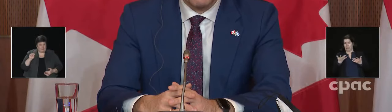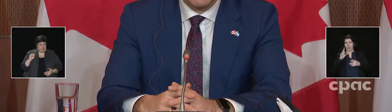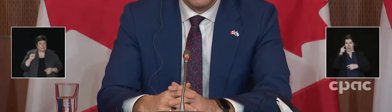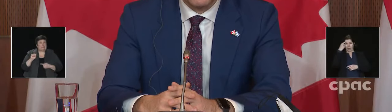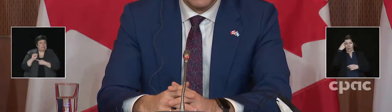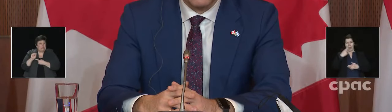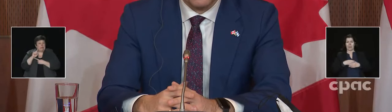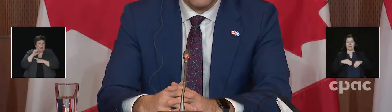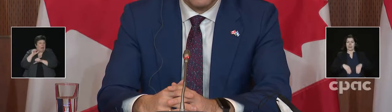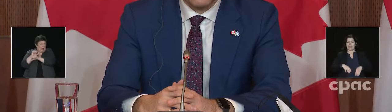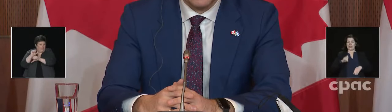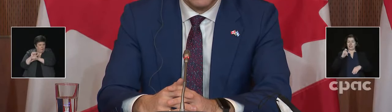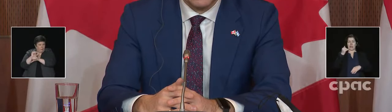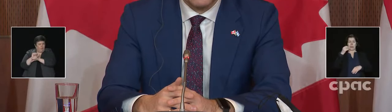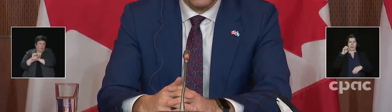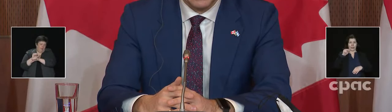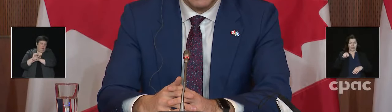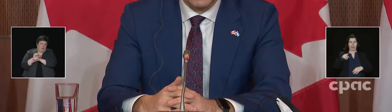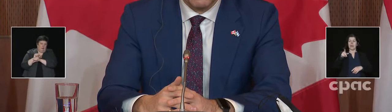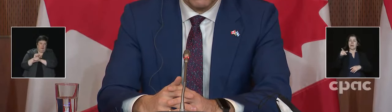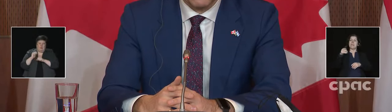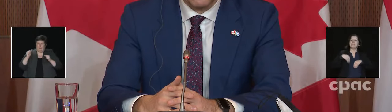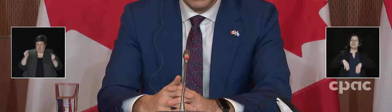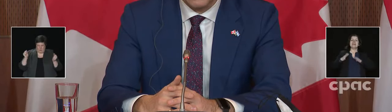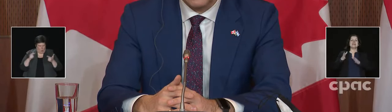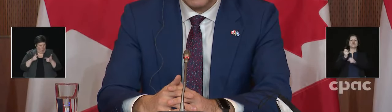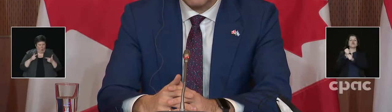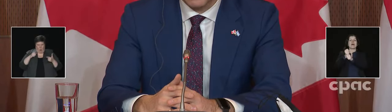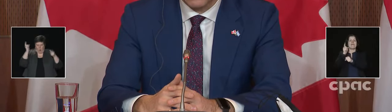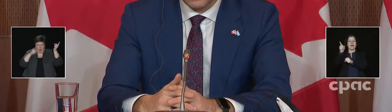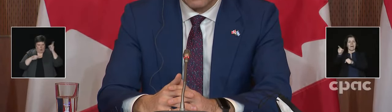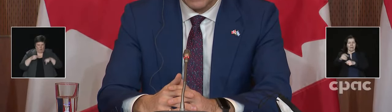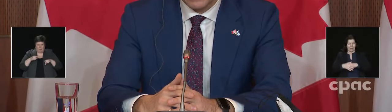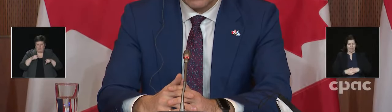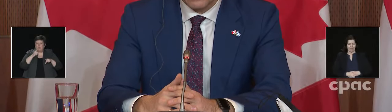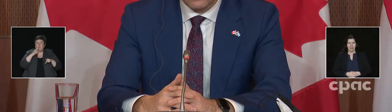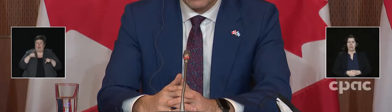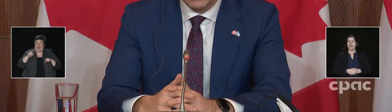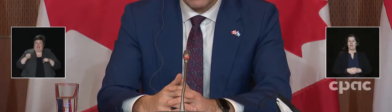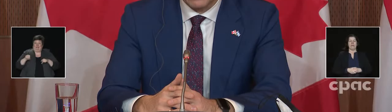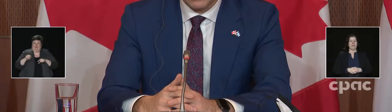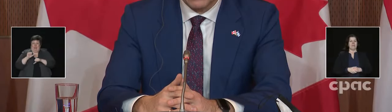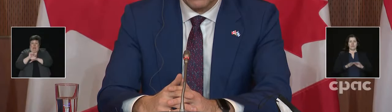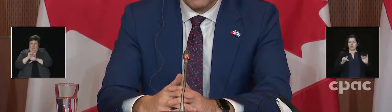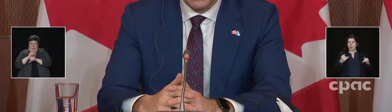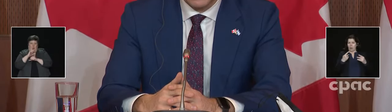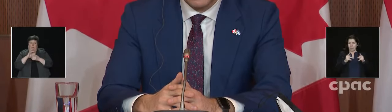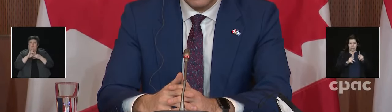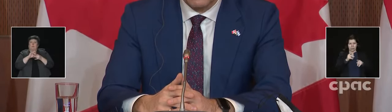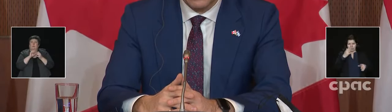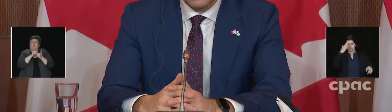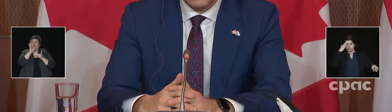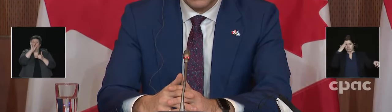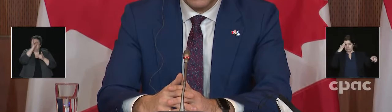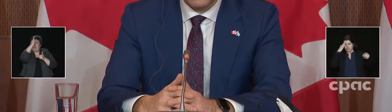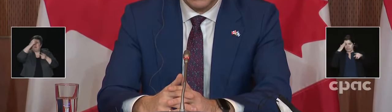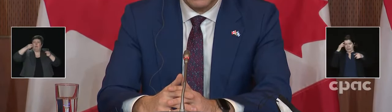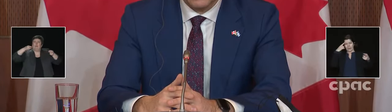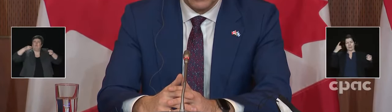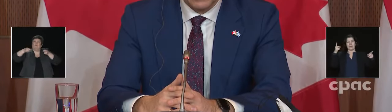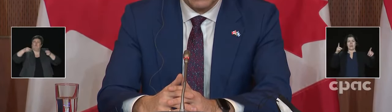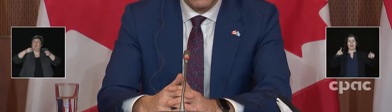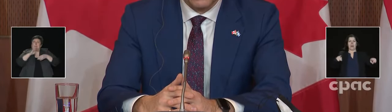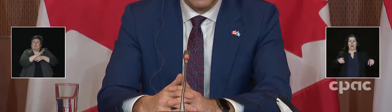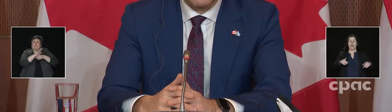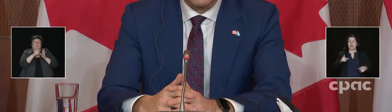the labor minister, therefore with a direct and important relationship with federally regulated businesses, including